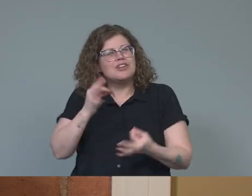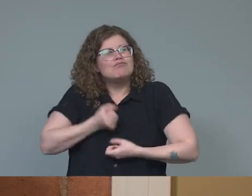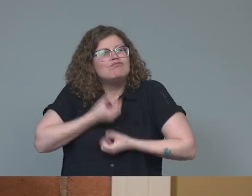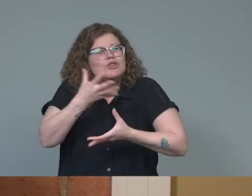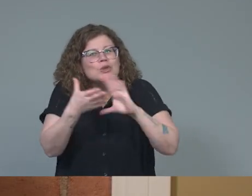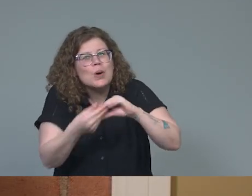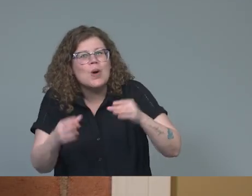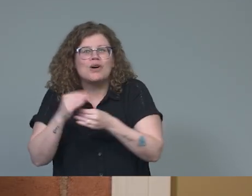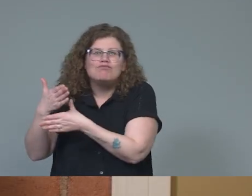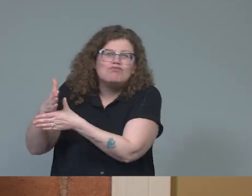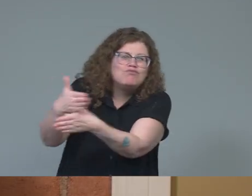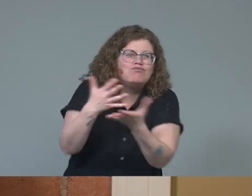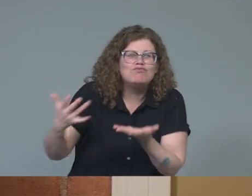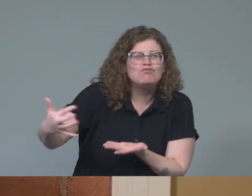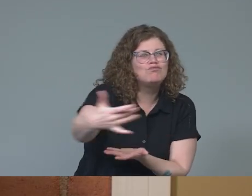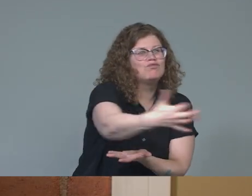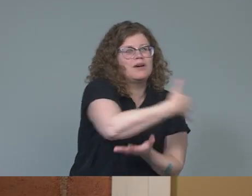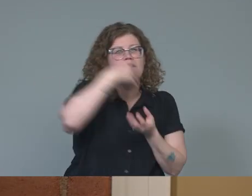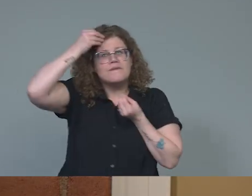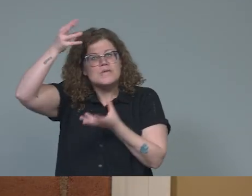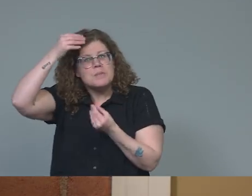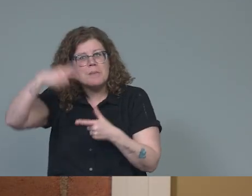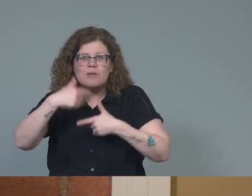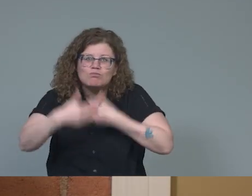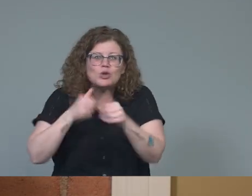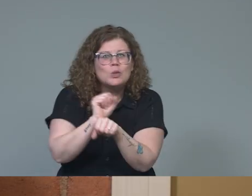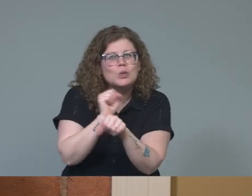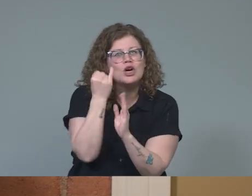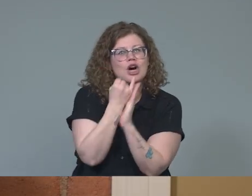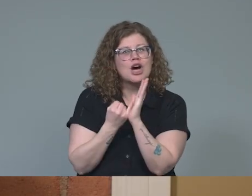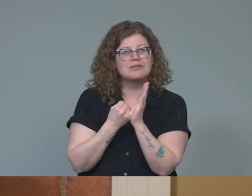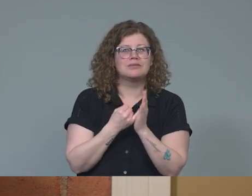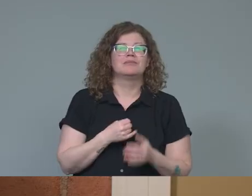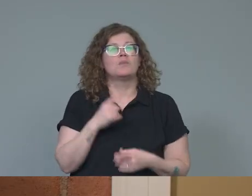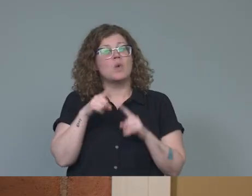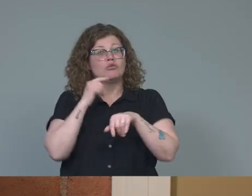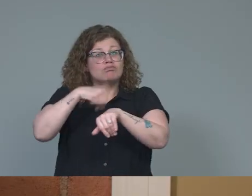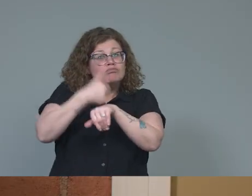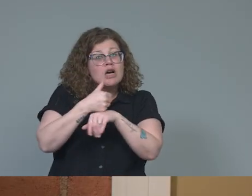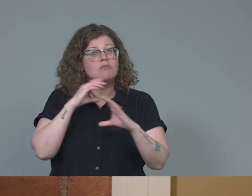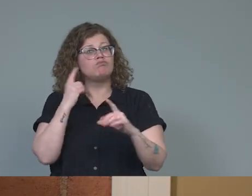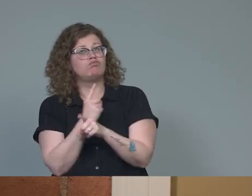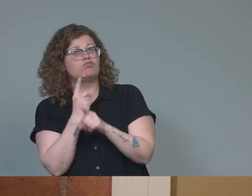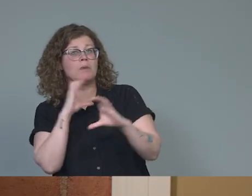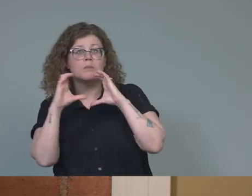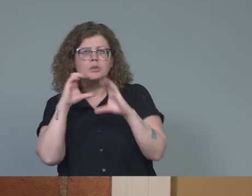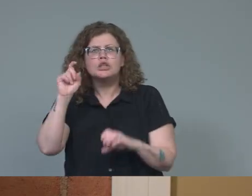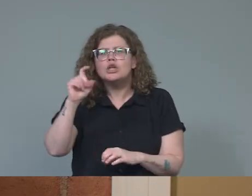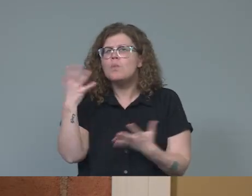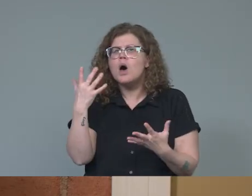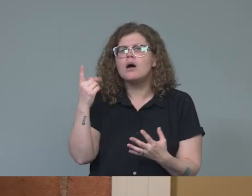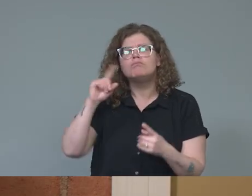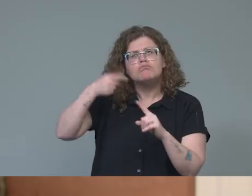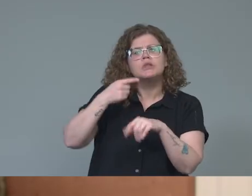Celebration and documentation are connected to communication. So it's a way of storytelling and sharing and collecting information